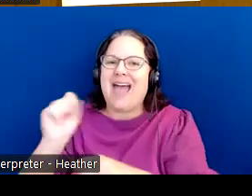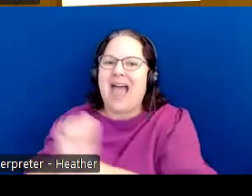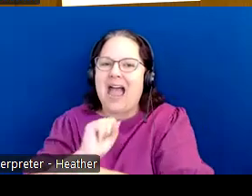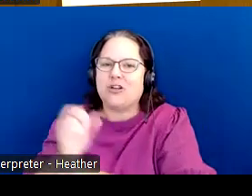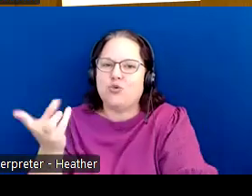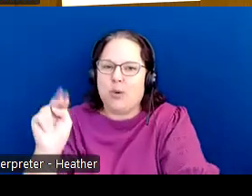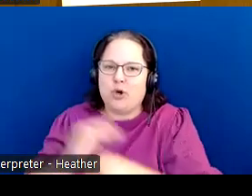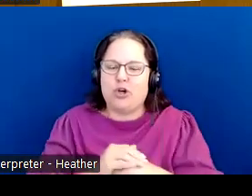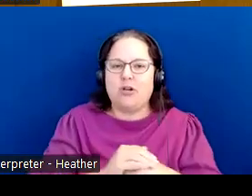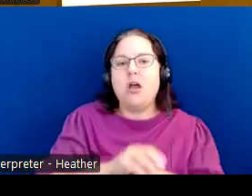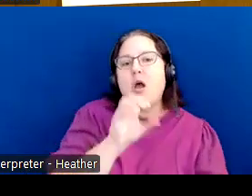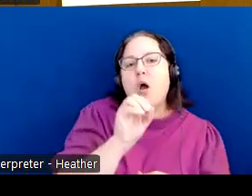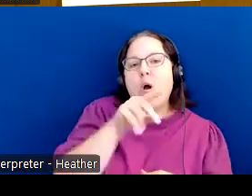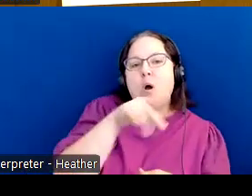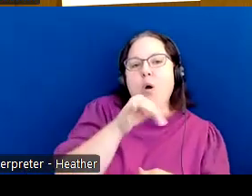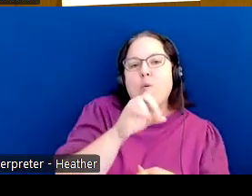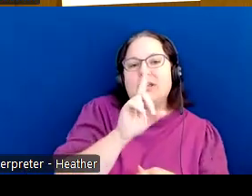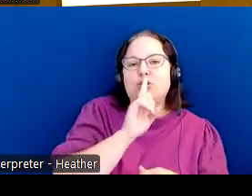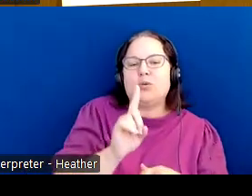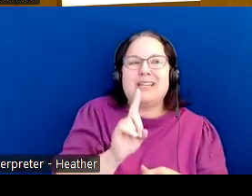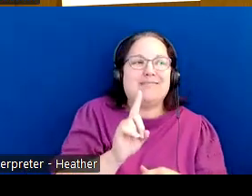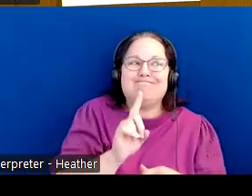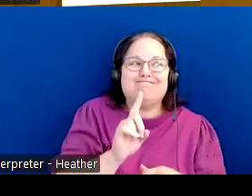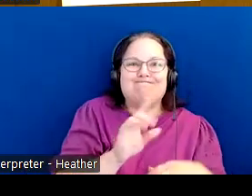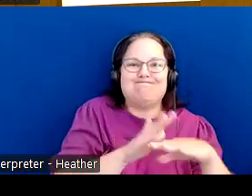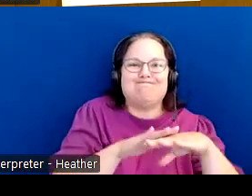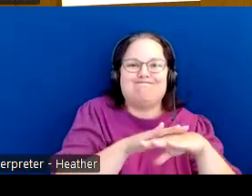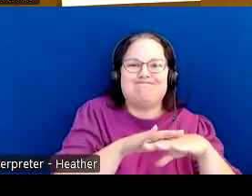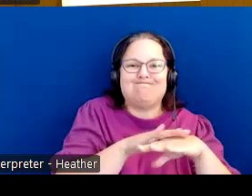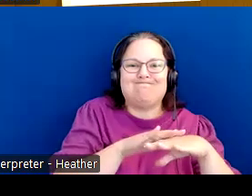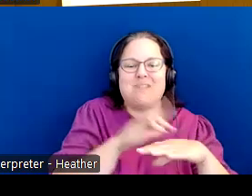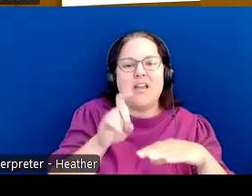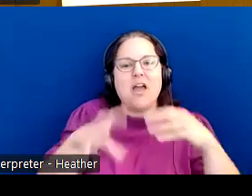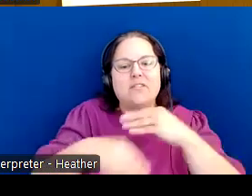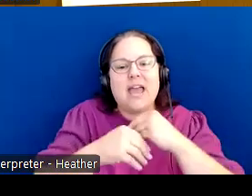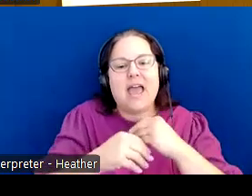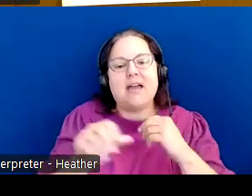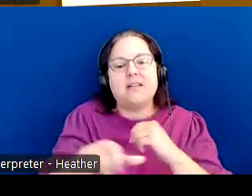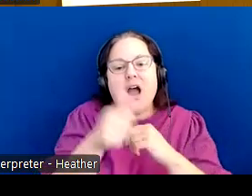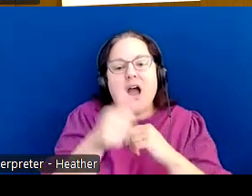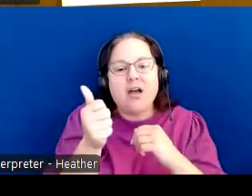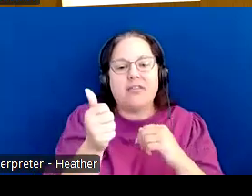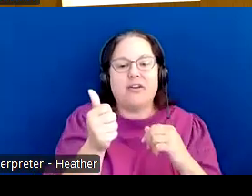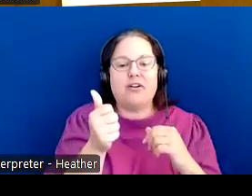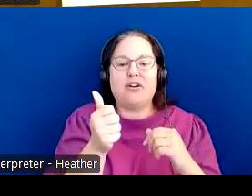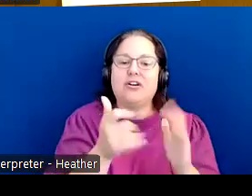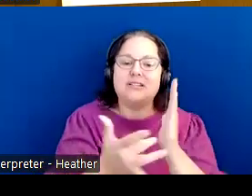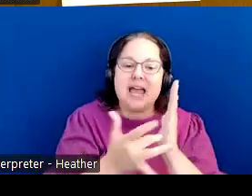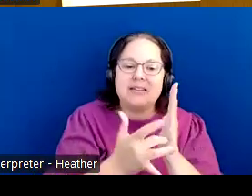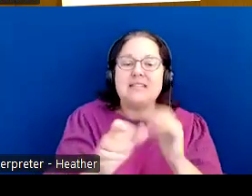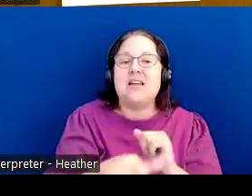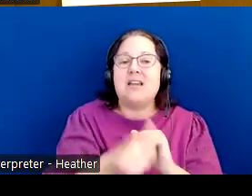opiates can only take the edge off, and we need to be supplementing with non-pharmacological techniques and non-opioid medications as